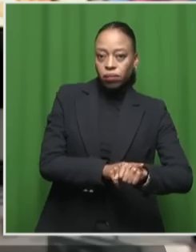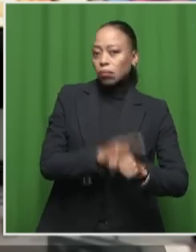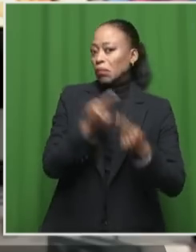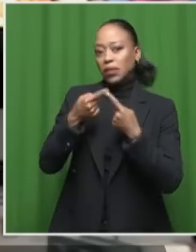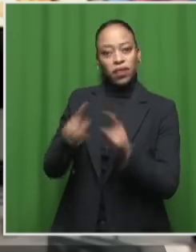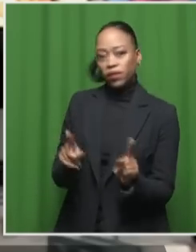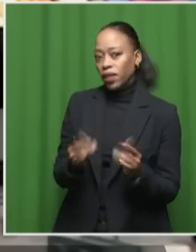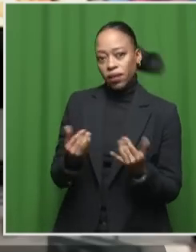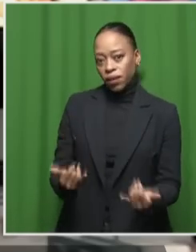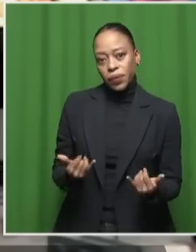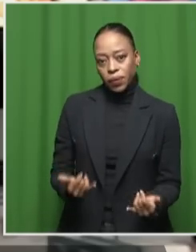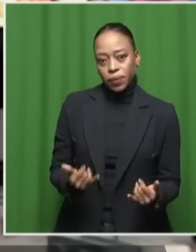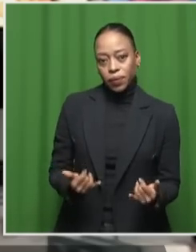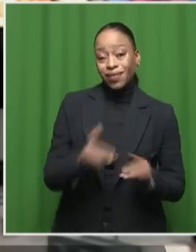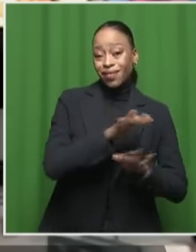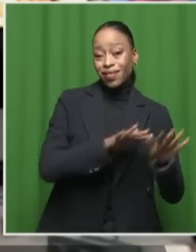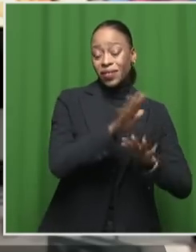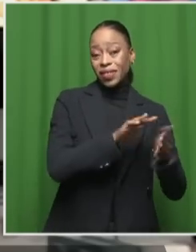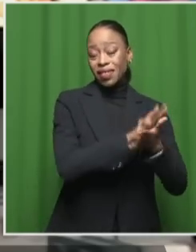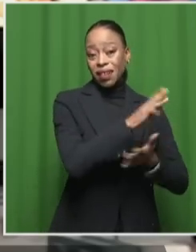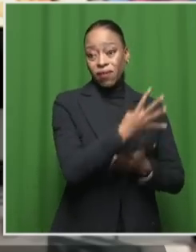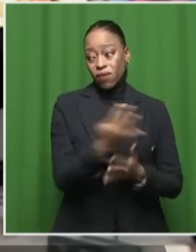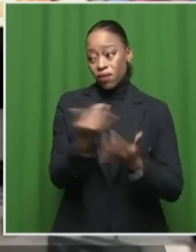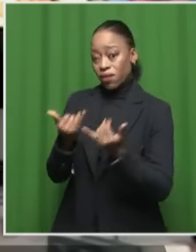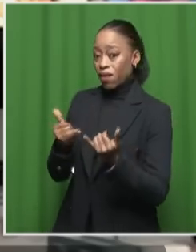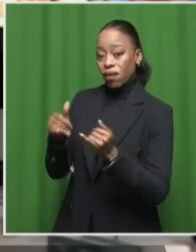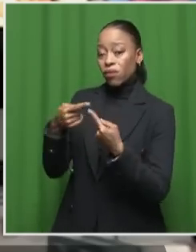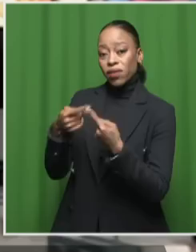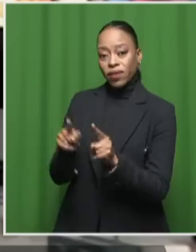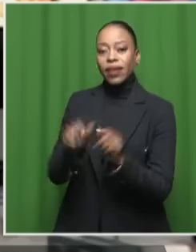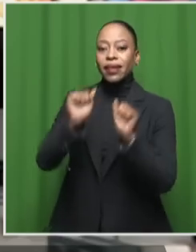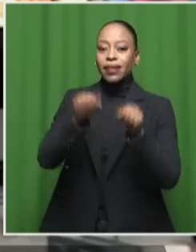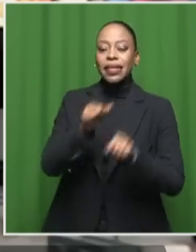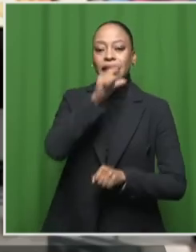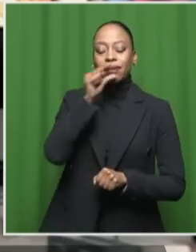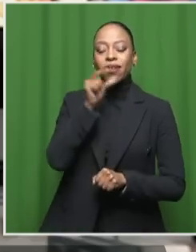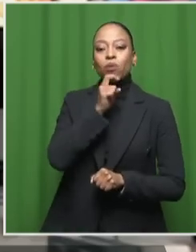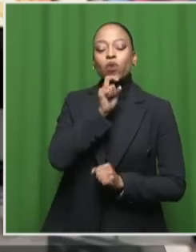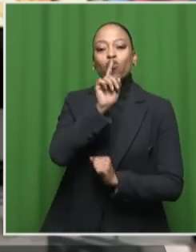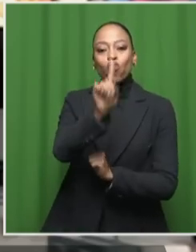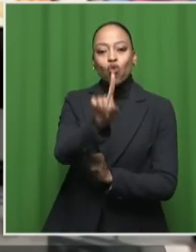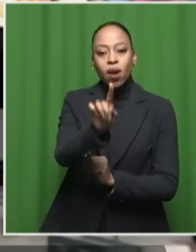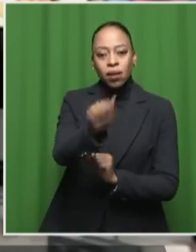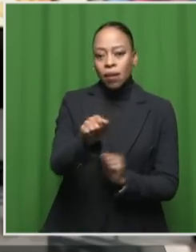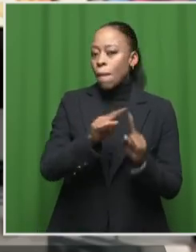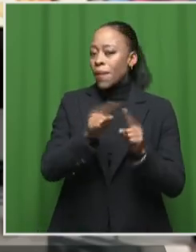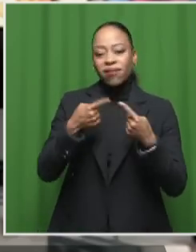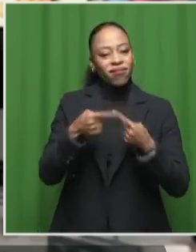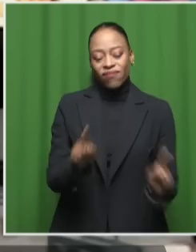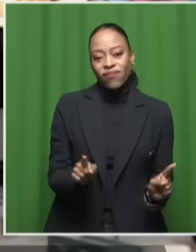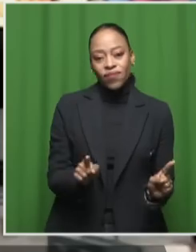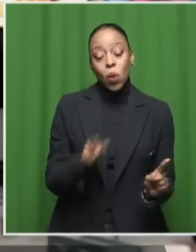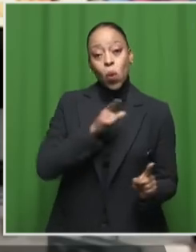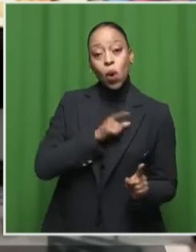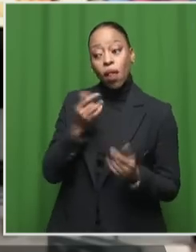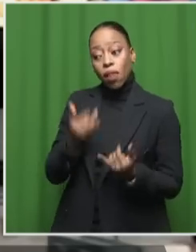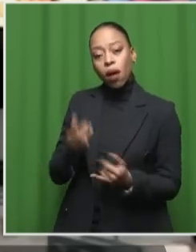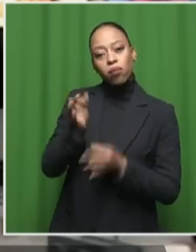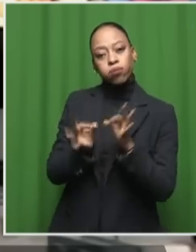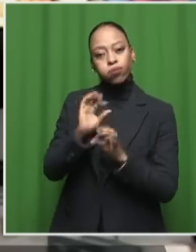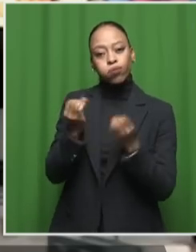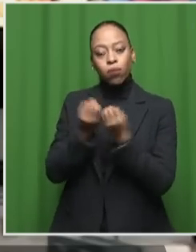thing. So it may have the same name, but it's not the same thing. This is an initiative by political parties